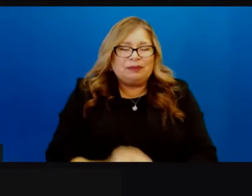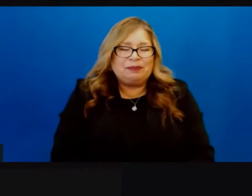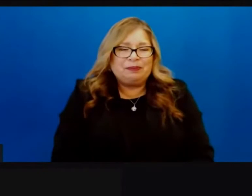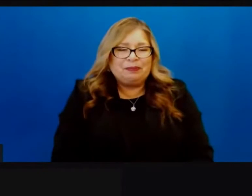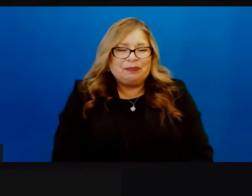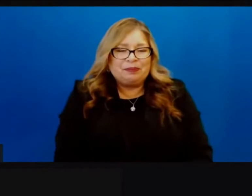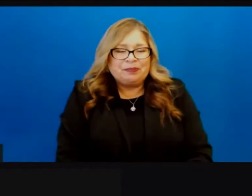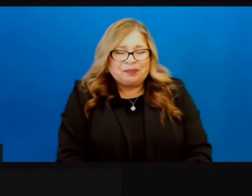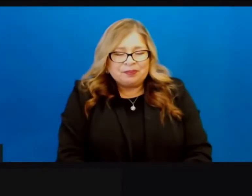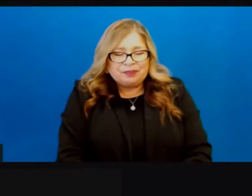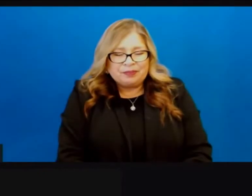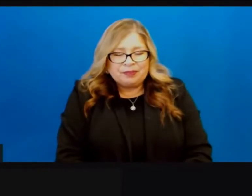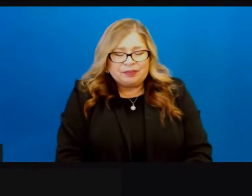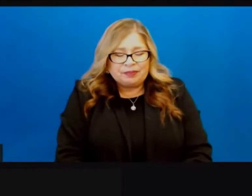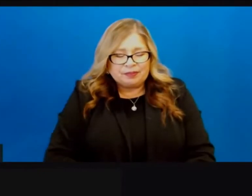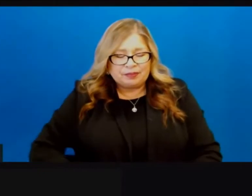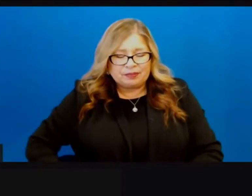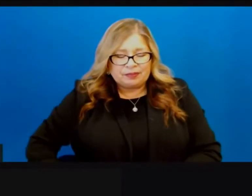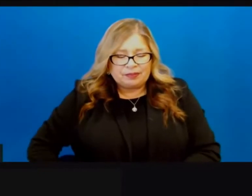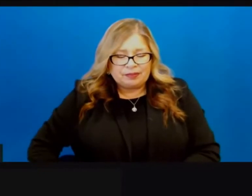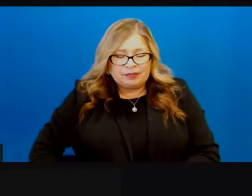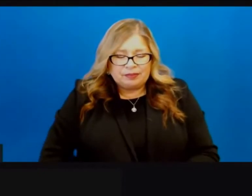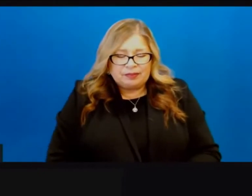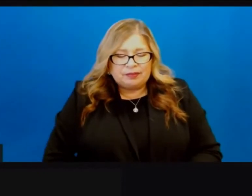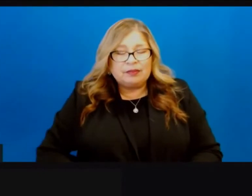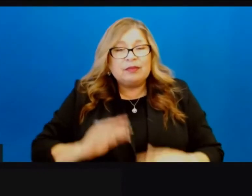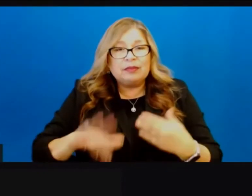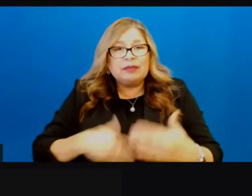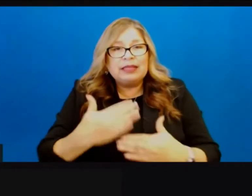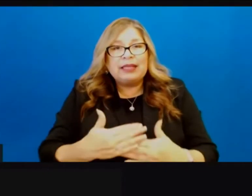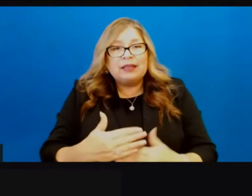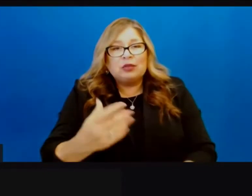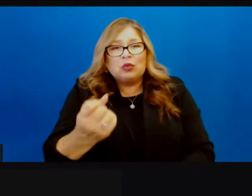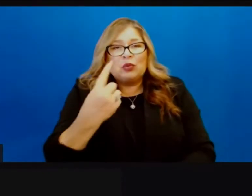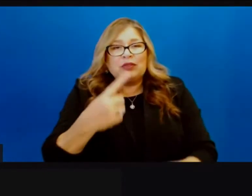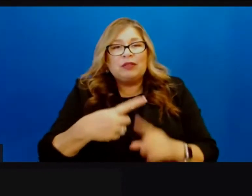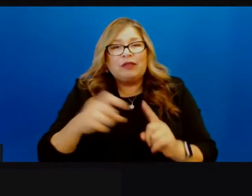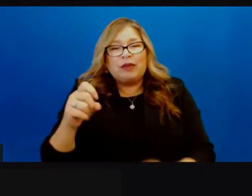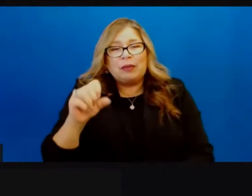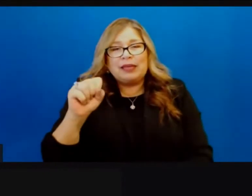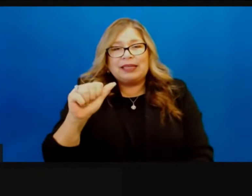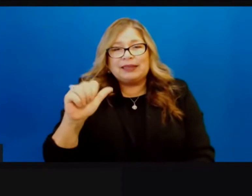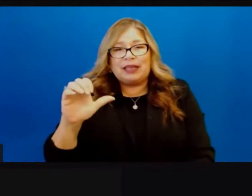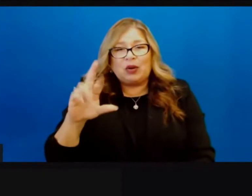Next question comes from Laura Cordy of the Sacramento Bee.